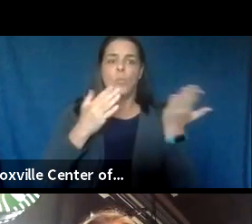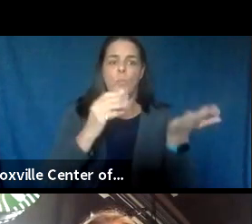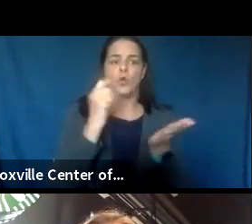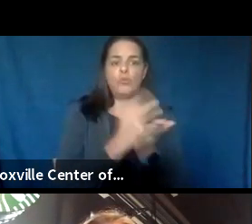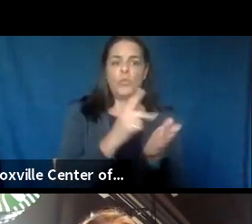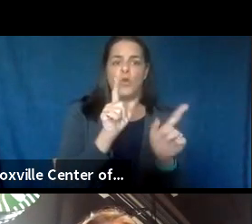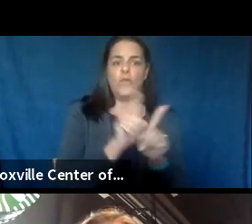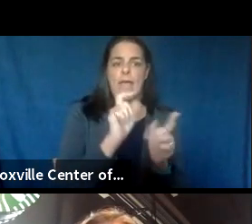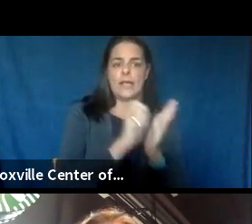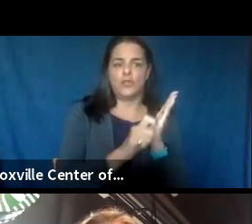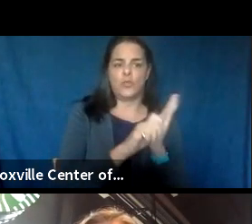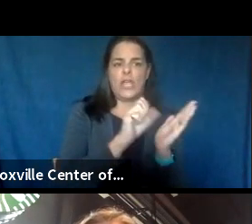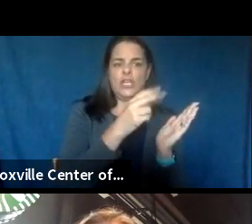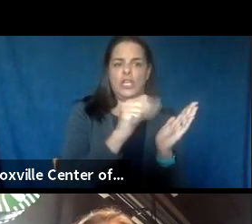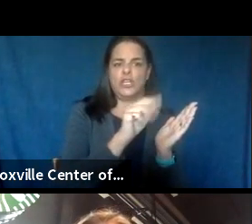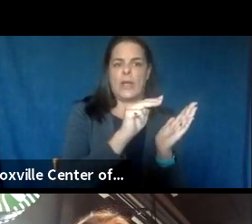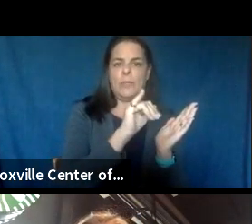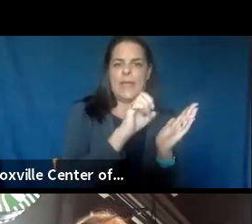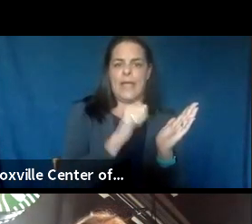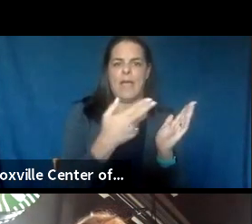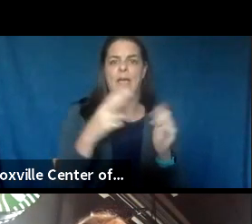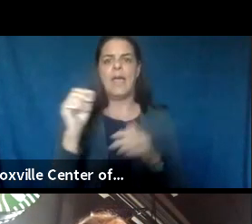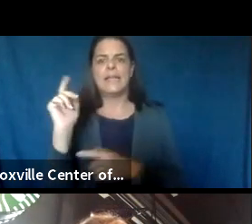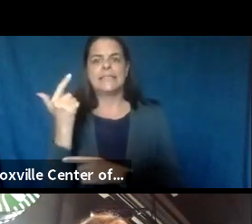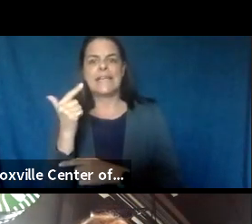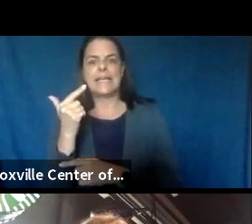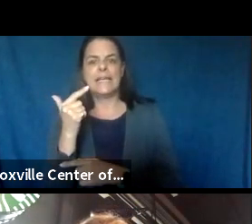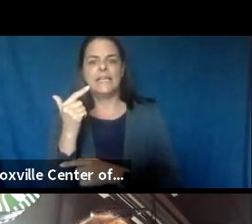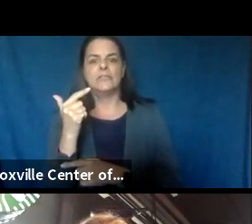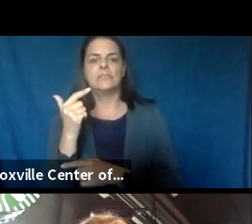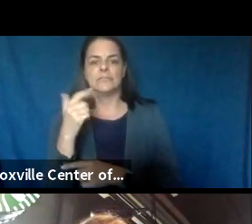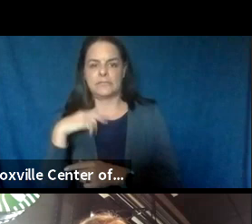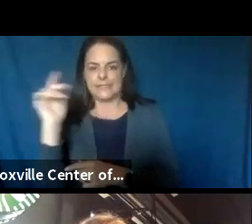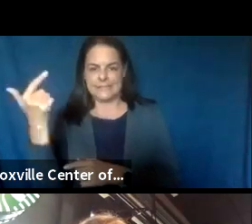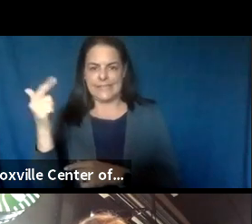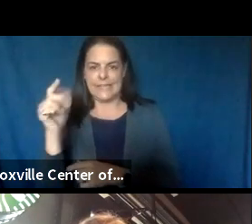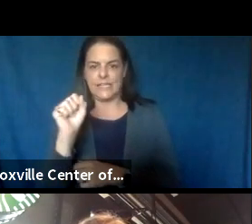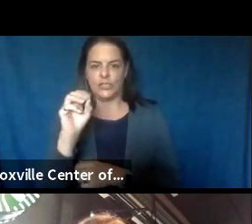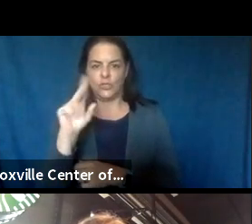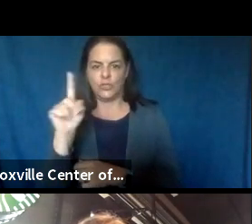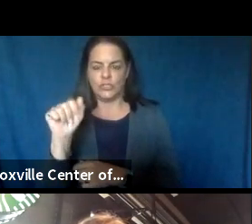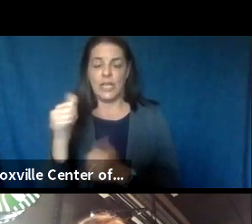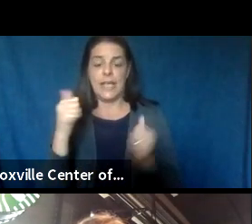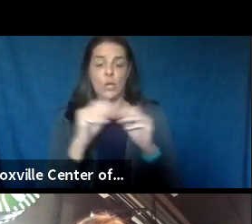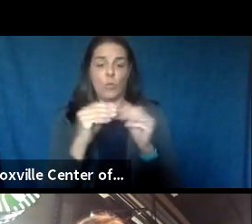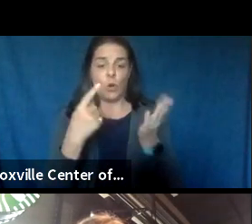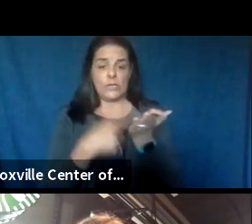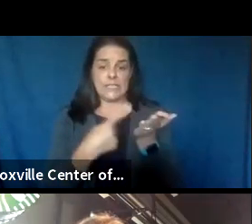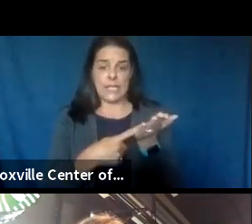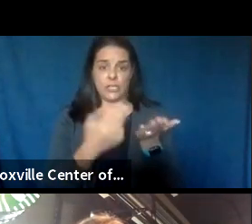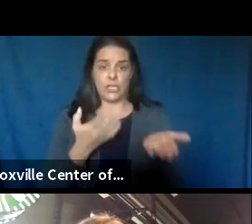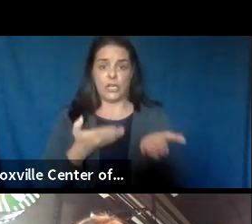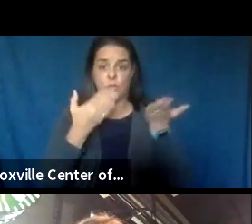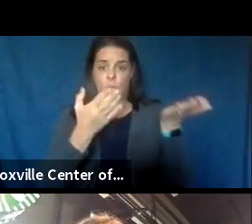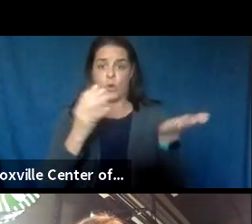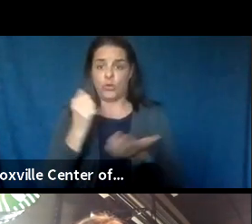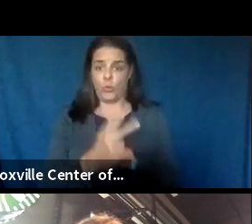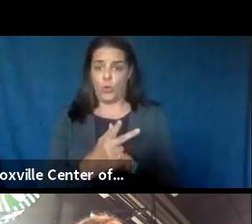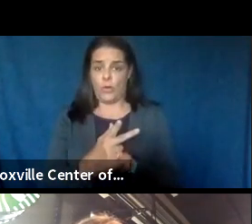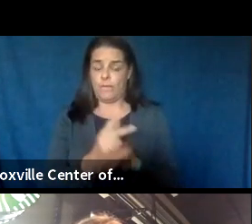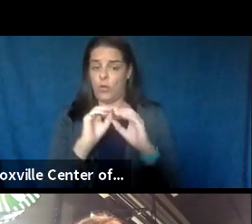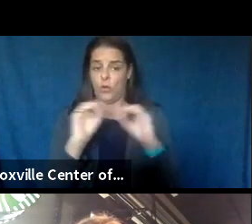written. And a second. Any further discussion on the agenda? Motion to approve? If